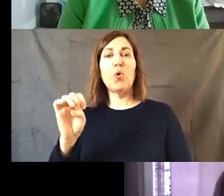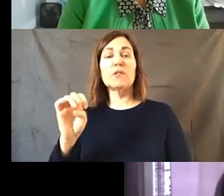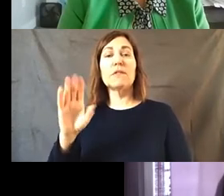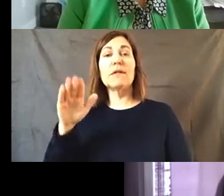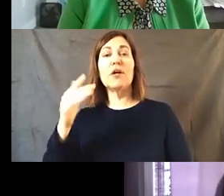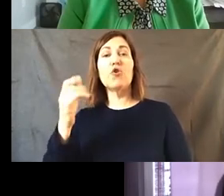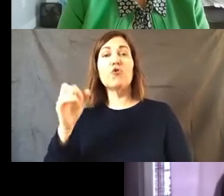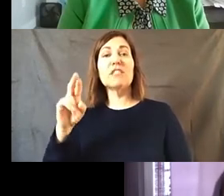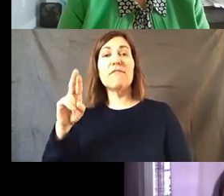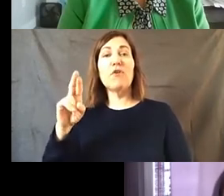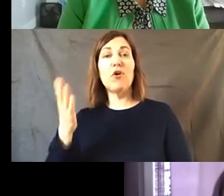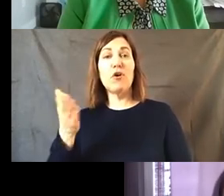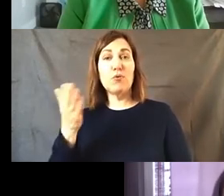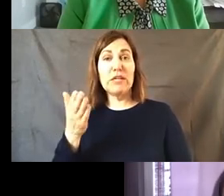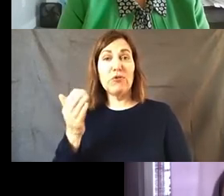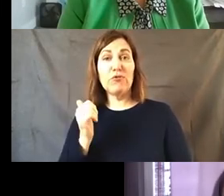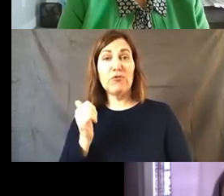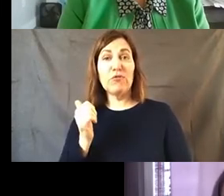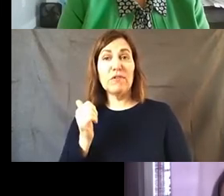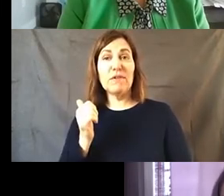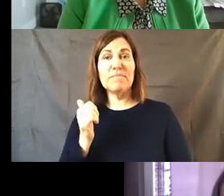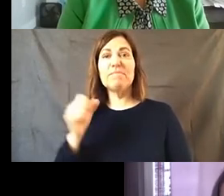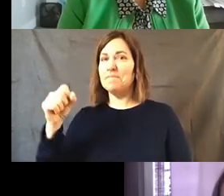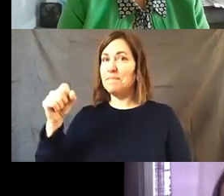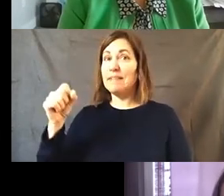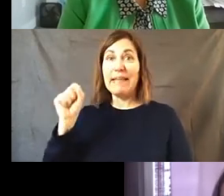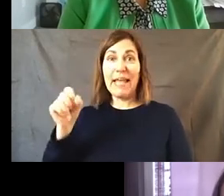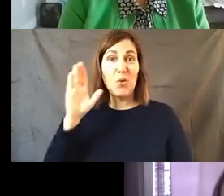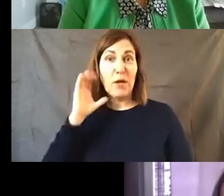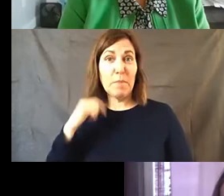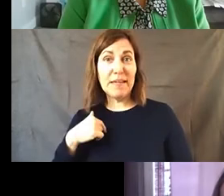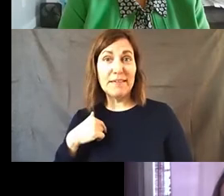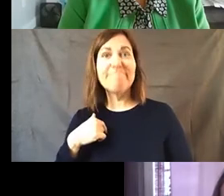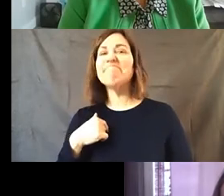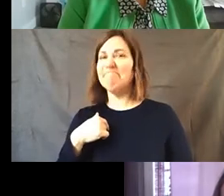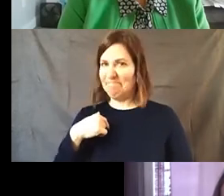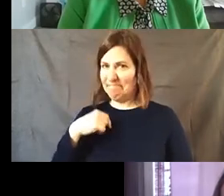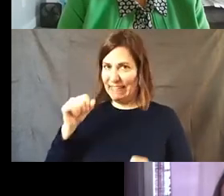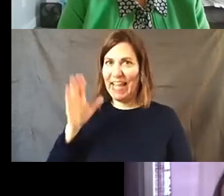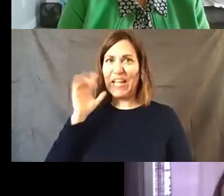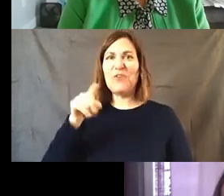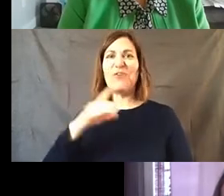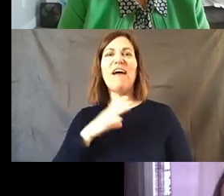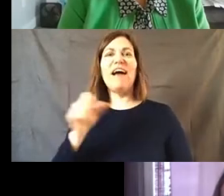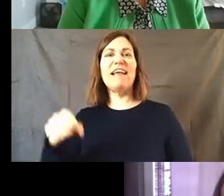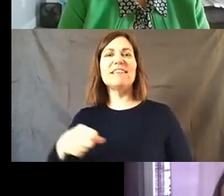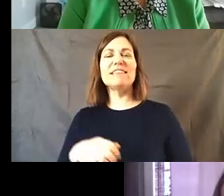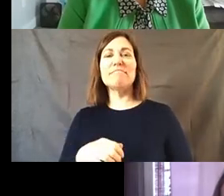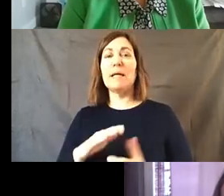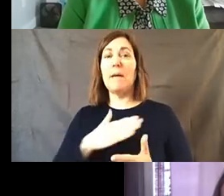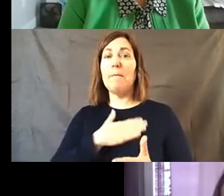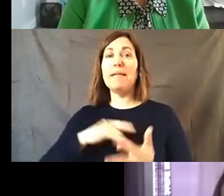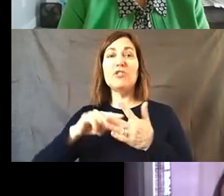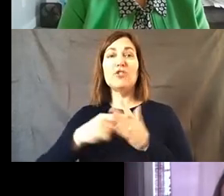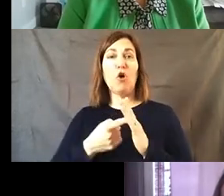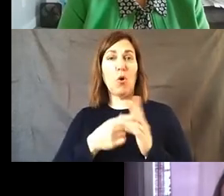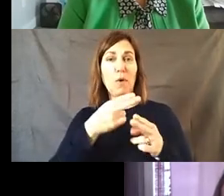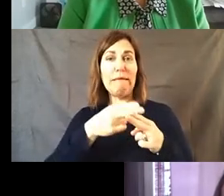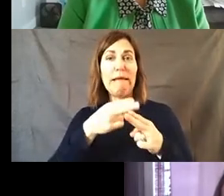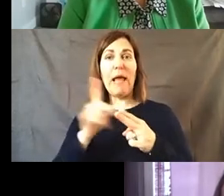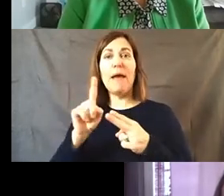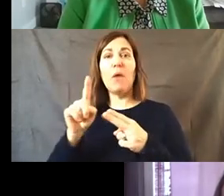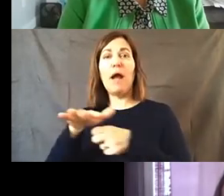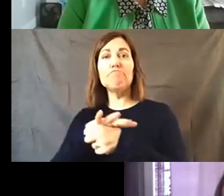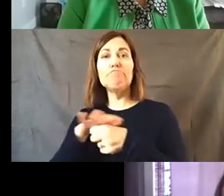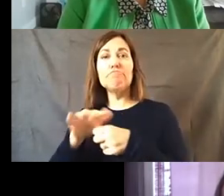us? Yep, can you hear me? I can hear you just fine. If you would start off with your name and neighborhood, you have 3 minutes. All